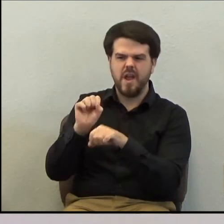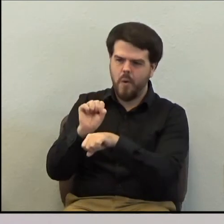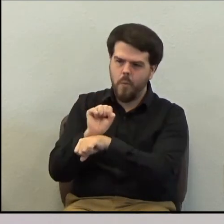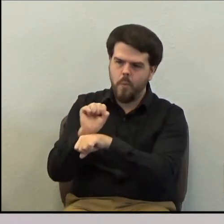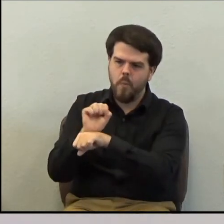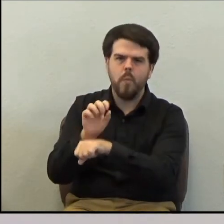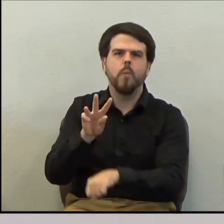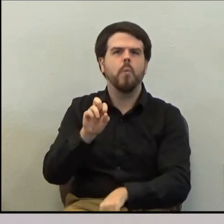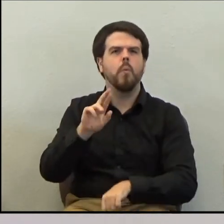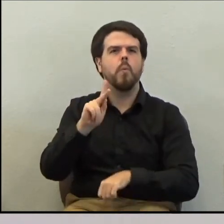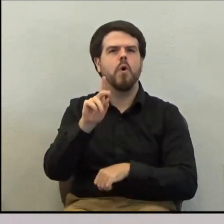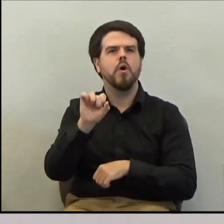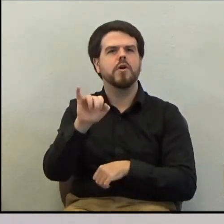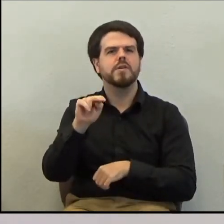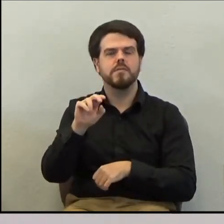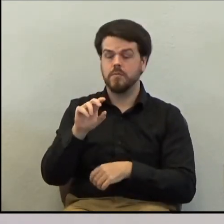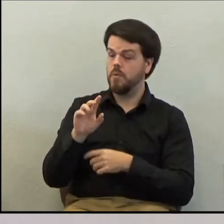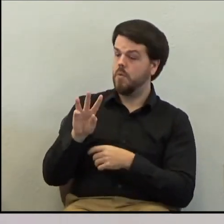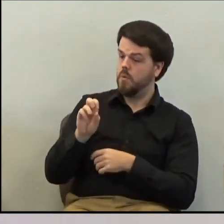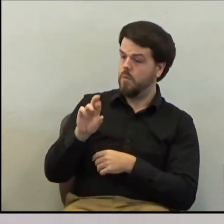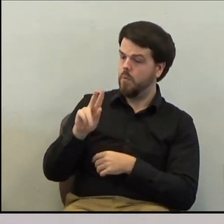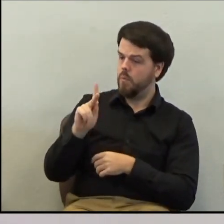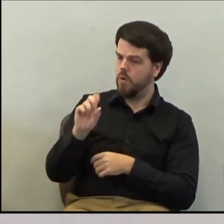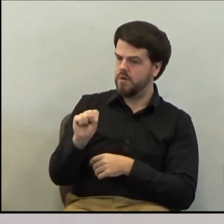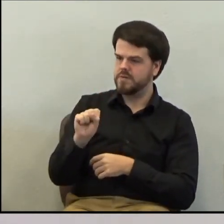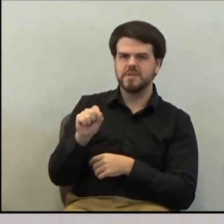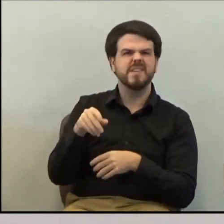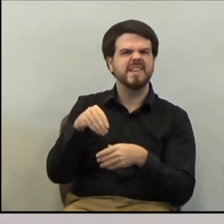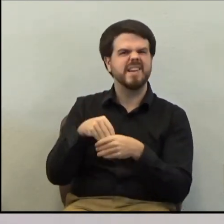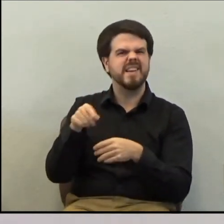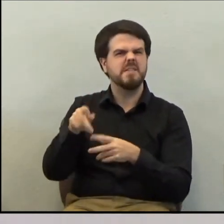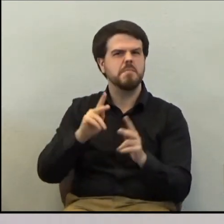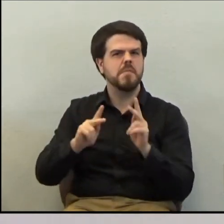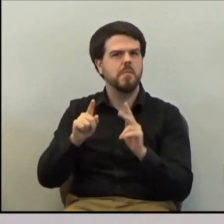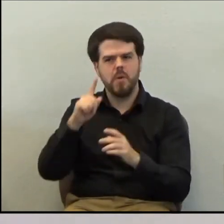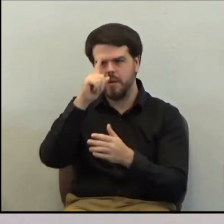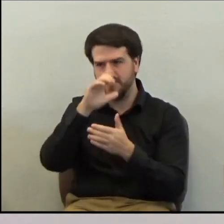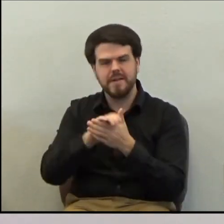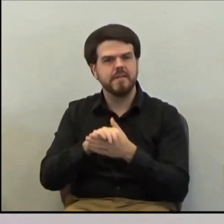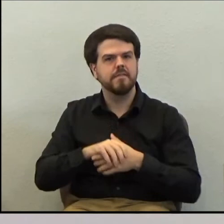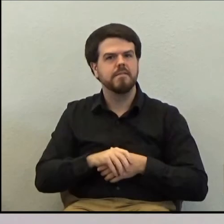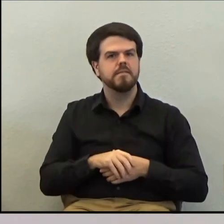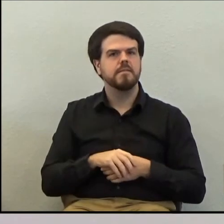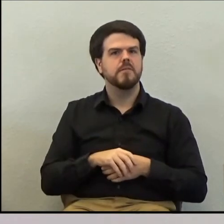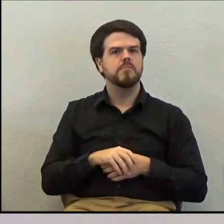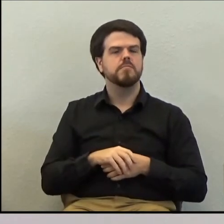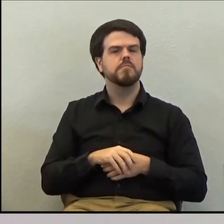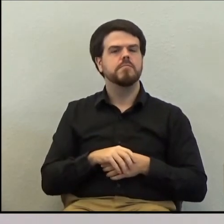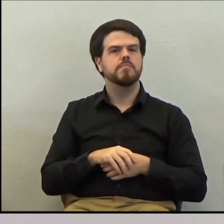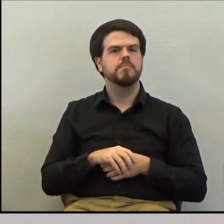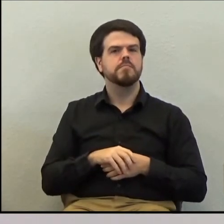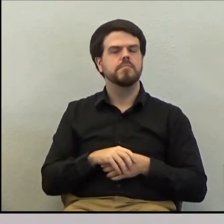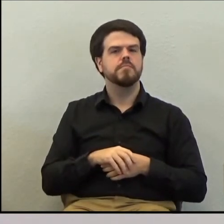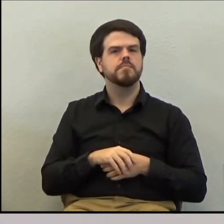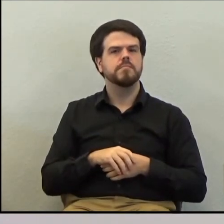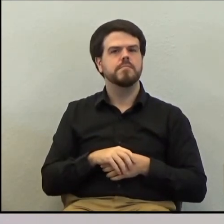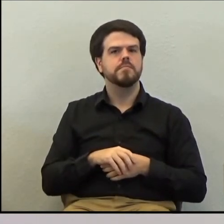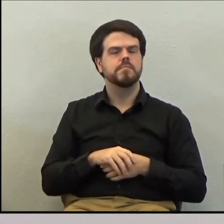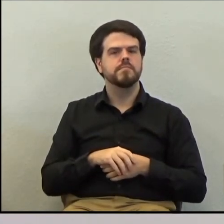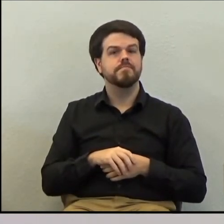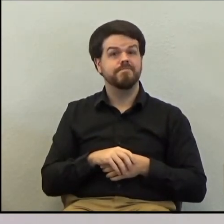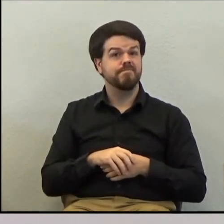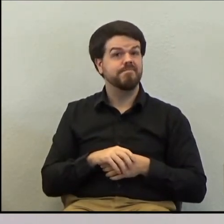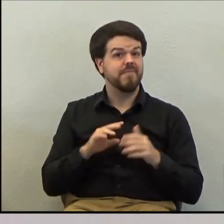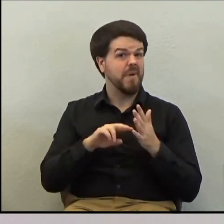believe. It works. It's active in those who believe it. This is what makes the reading